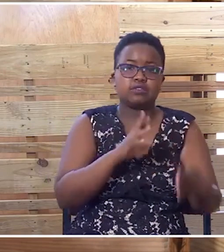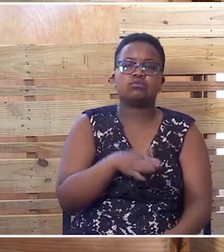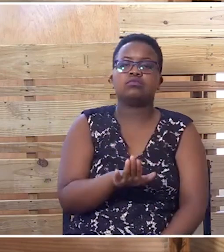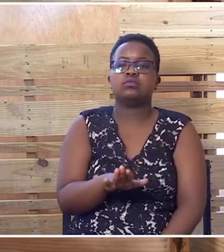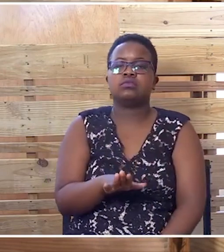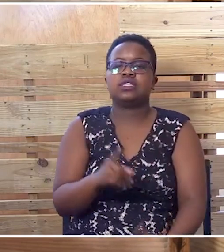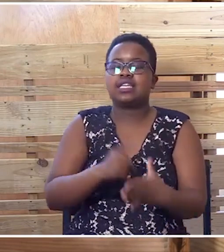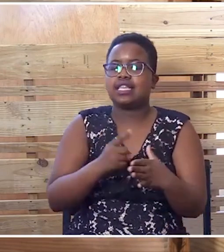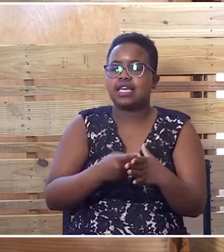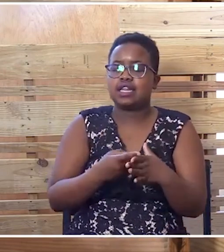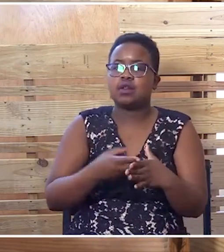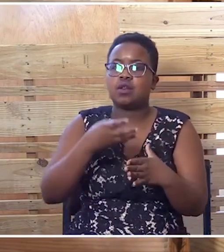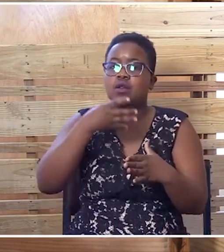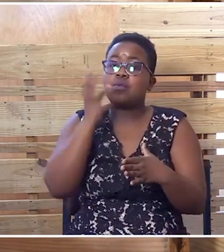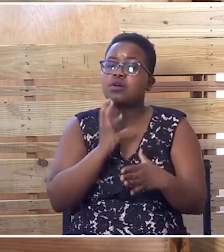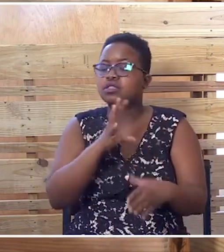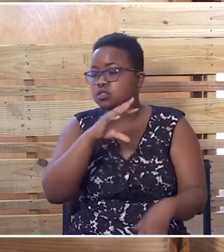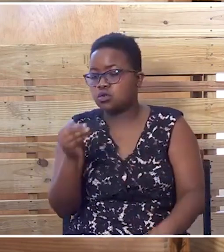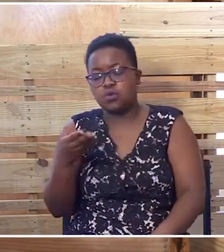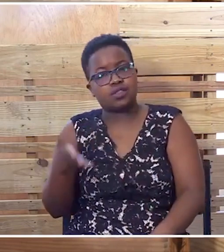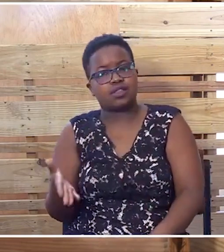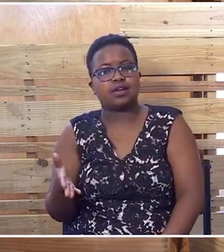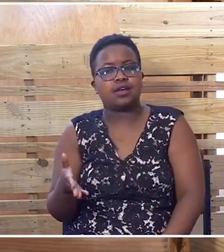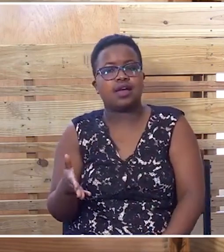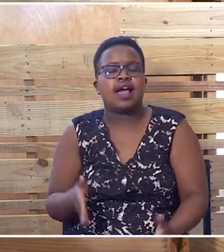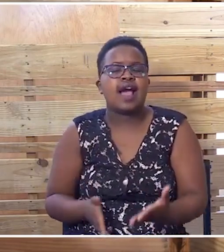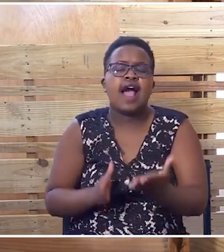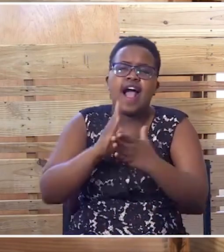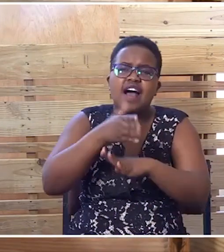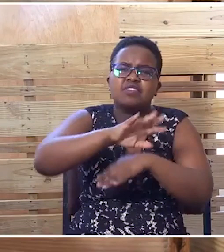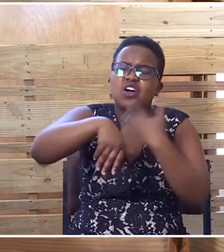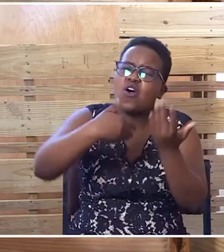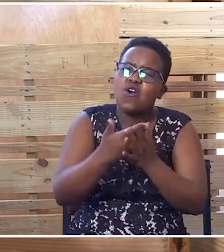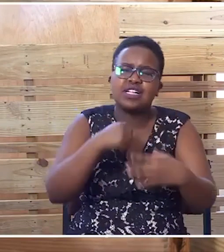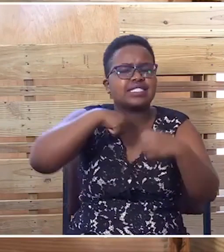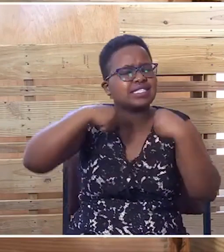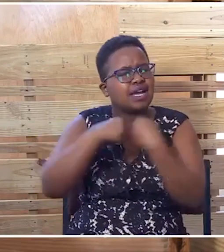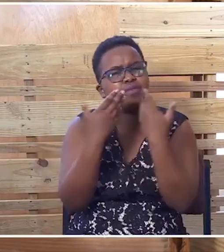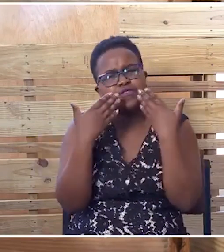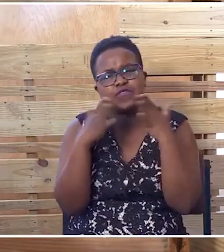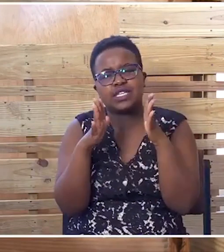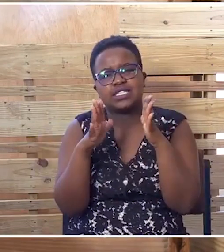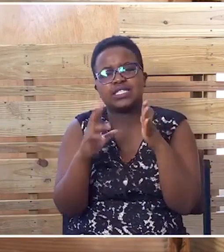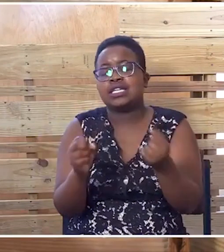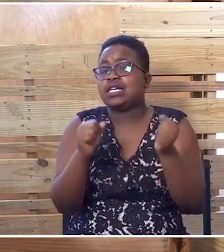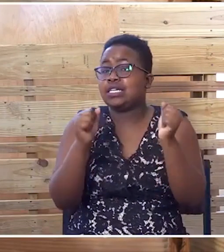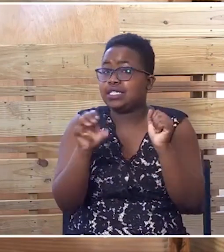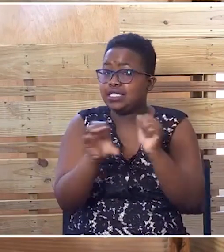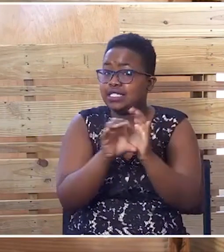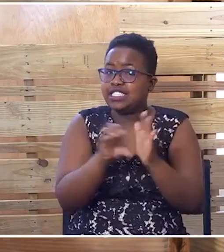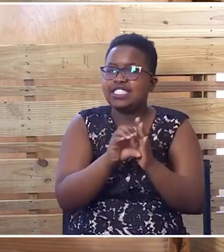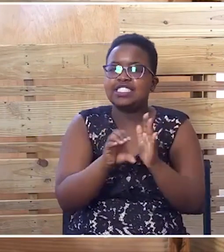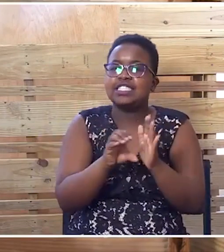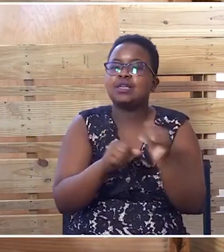to the people and told them. You know, and after all this has happened, in chapter 20,